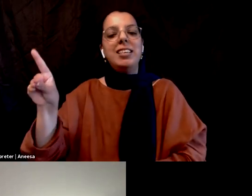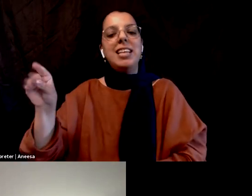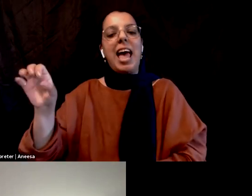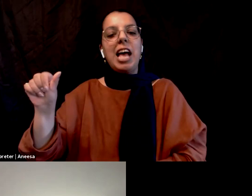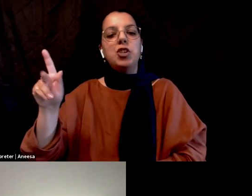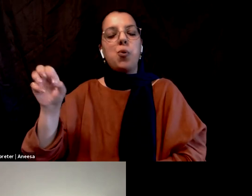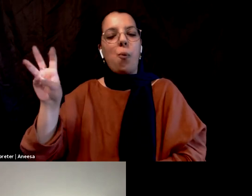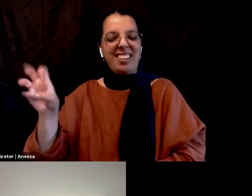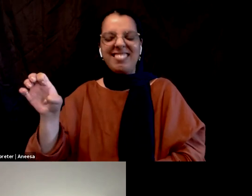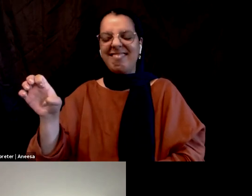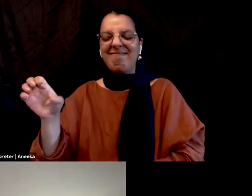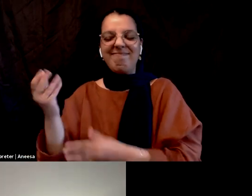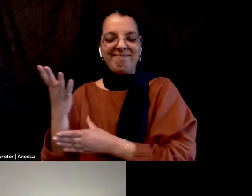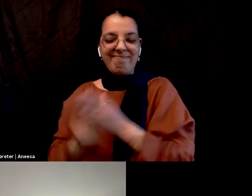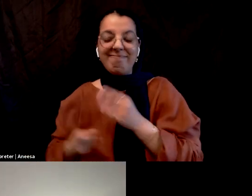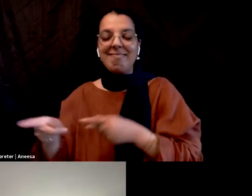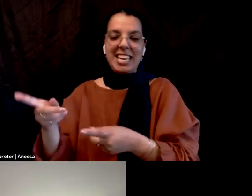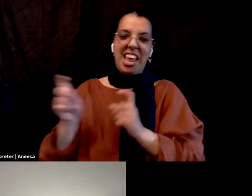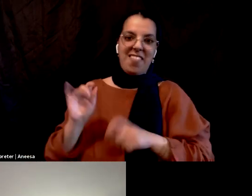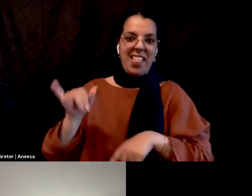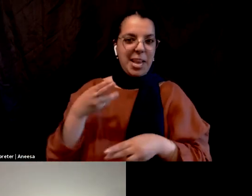name. And I said, I am of